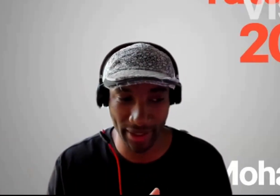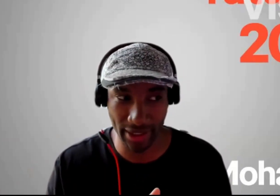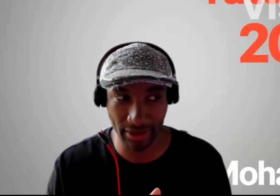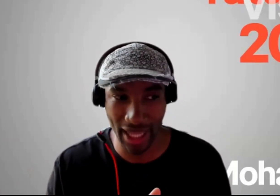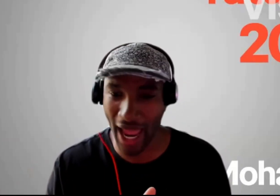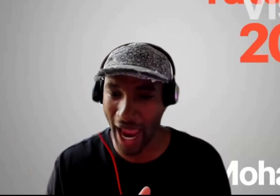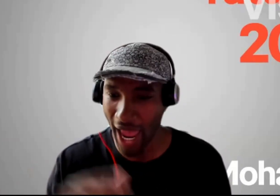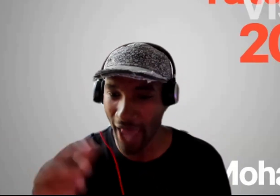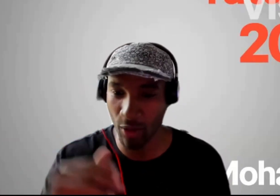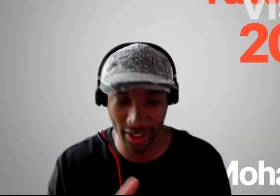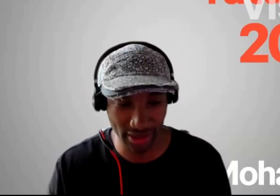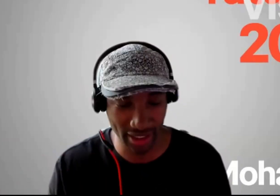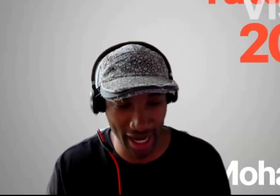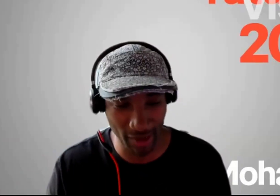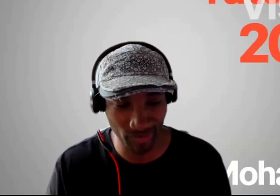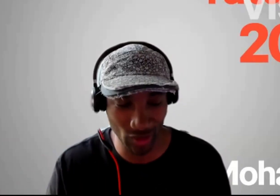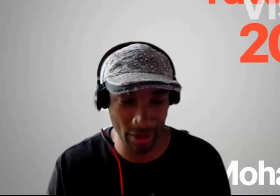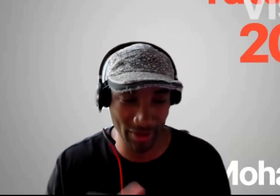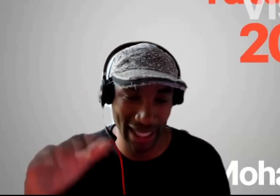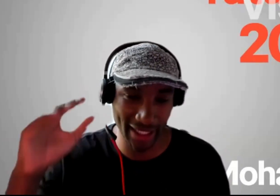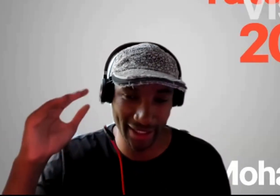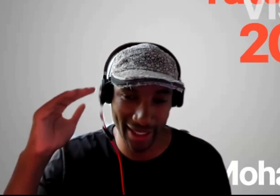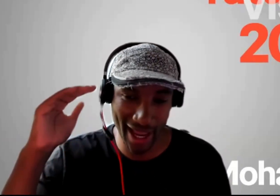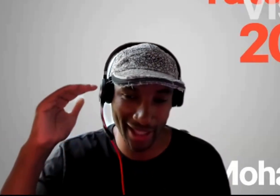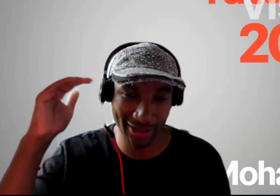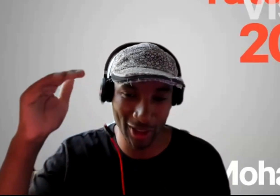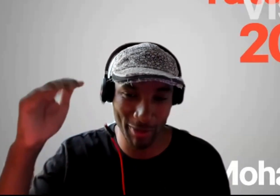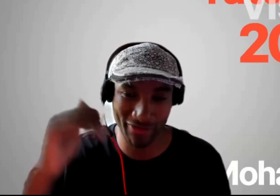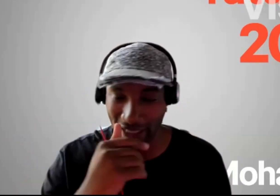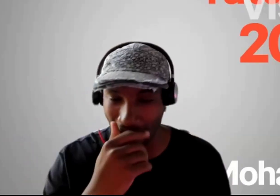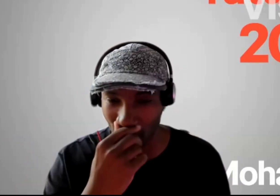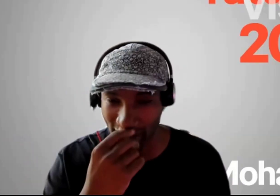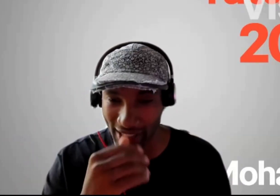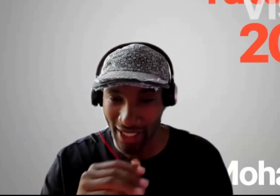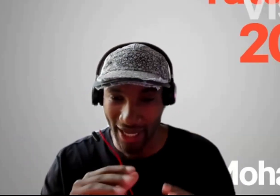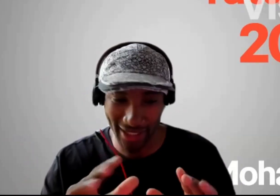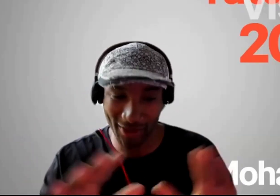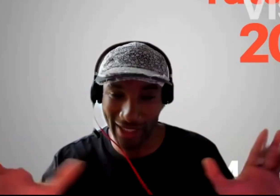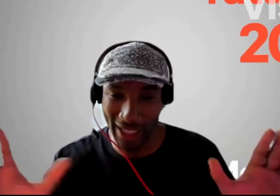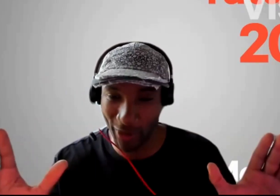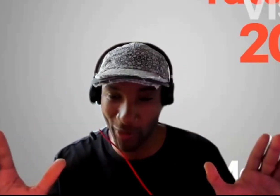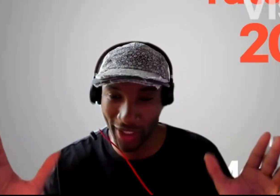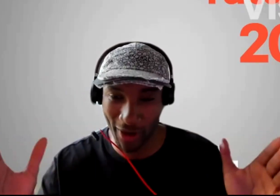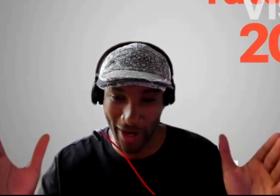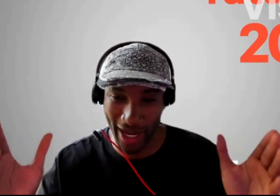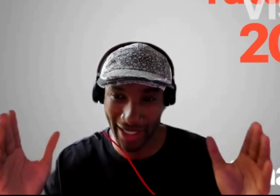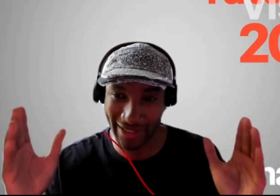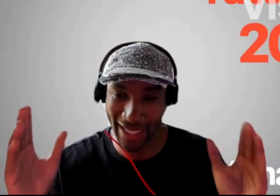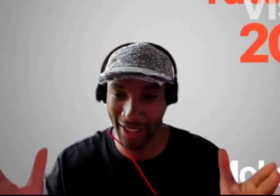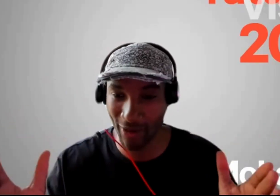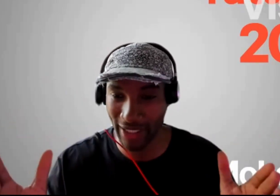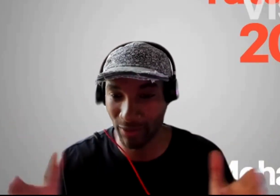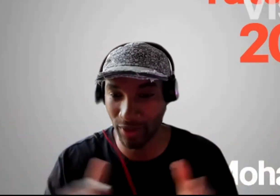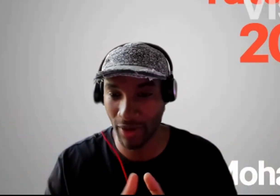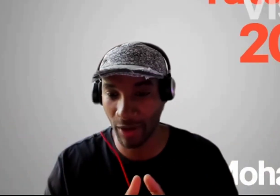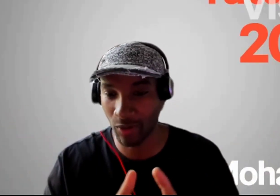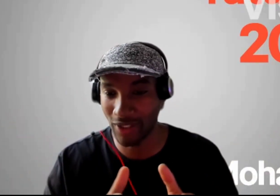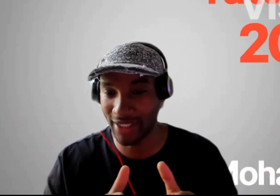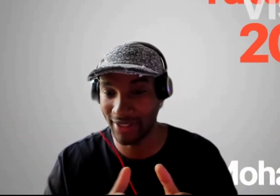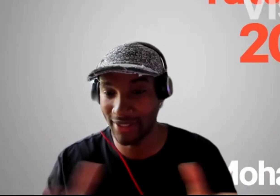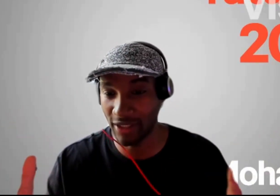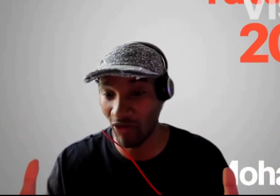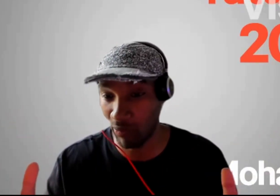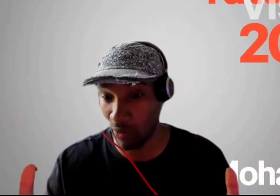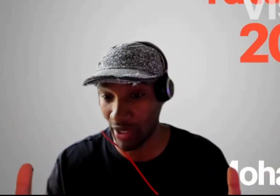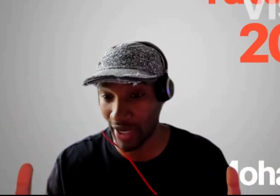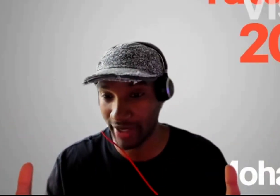was, I mean, a high rise. So I was standing at the top of that high rise, and there was a big window. And standing on that window, I could